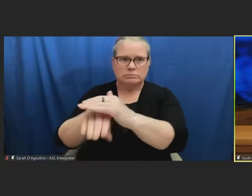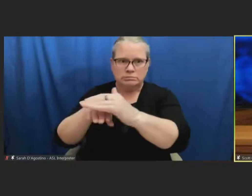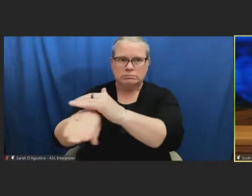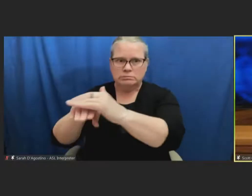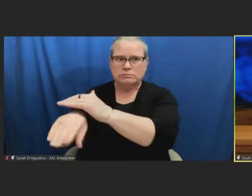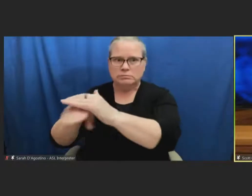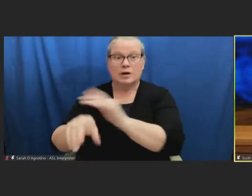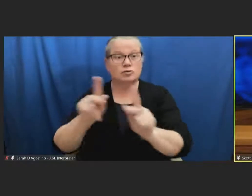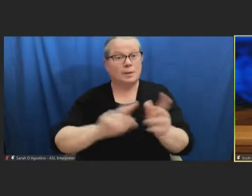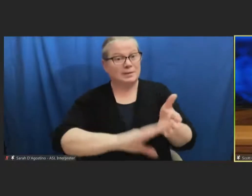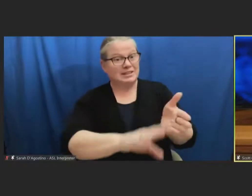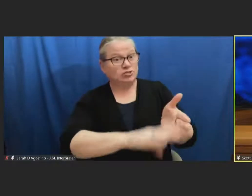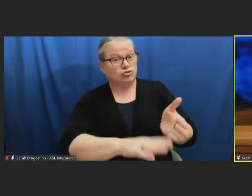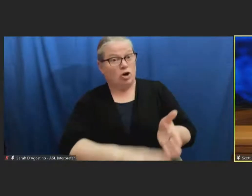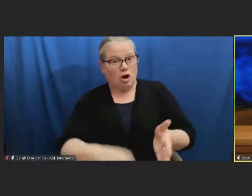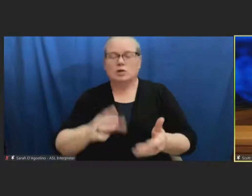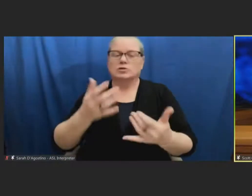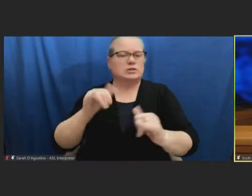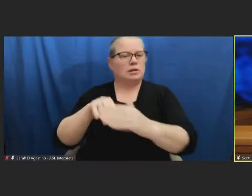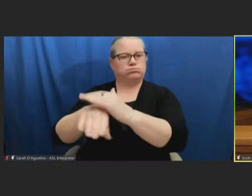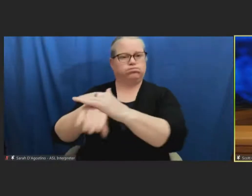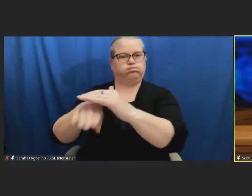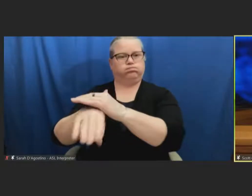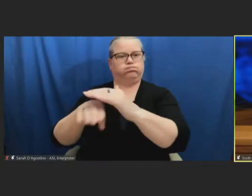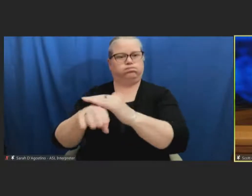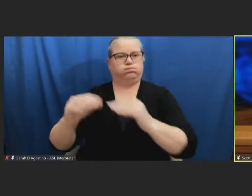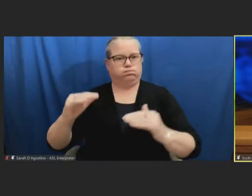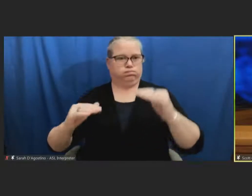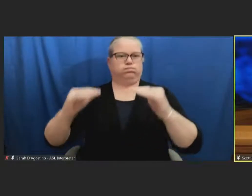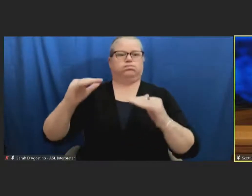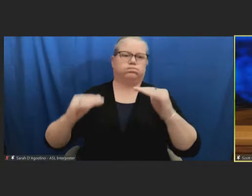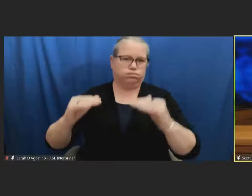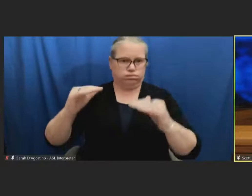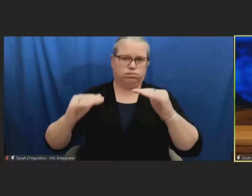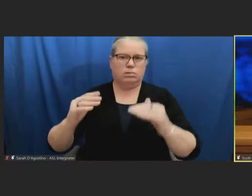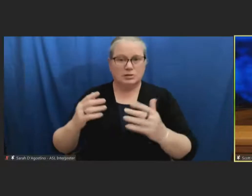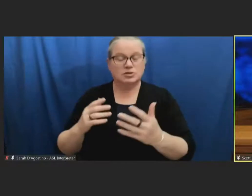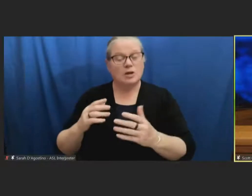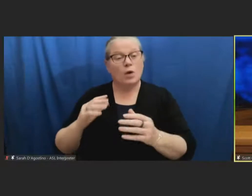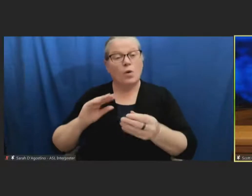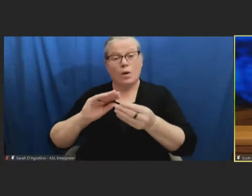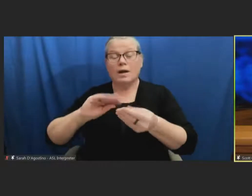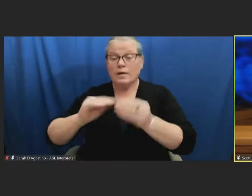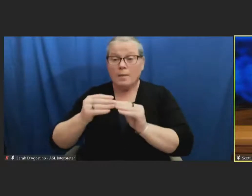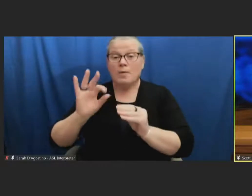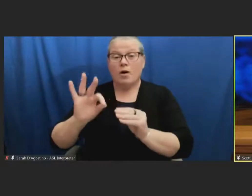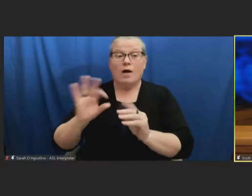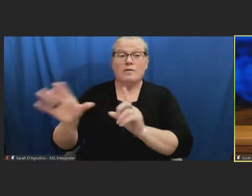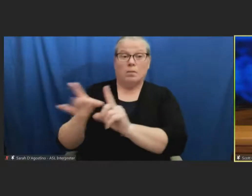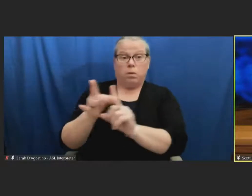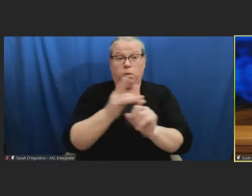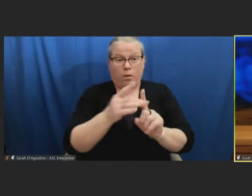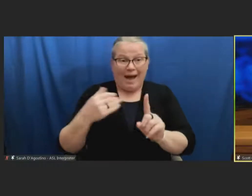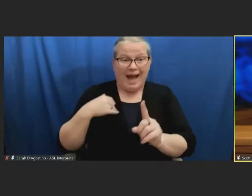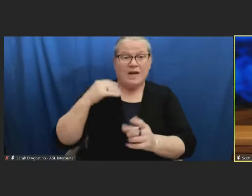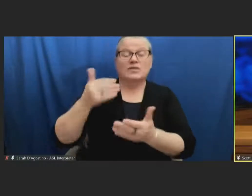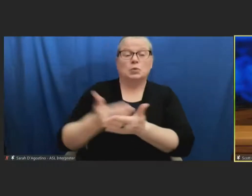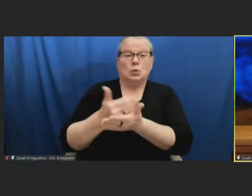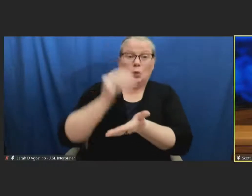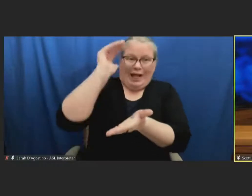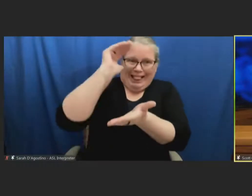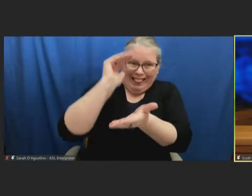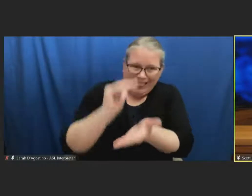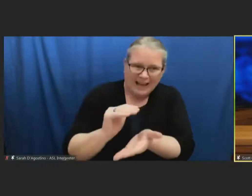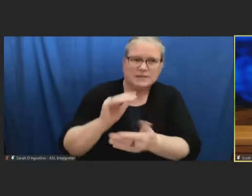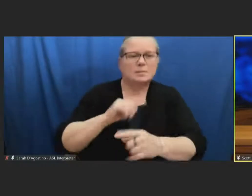even on a daily basis, we're still seeing new cases. We just see a declining level of new cases day over day. When you look at the leading indicators, they're